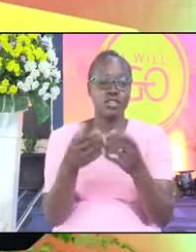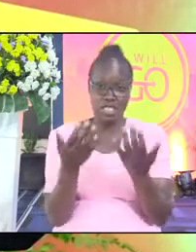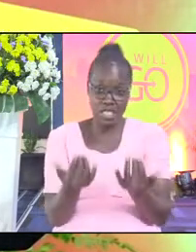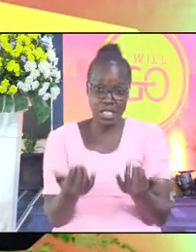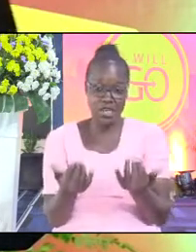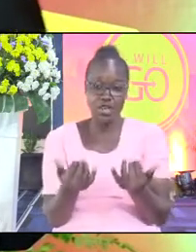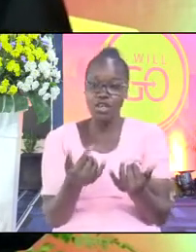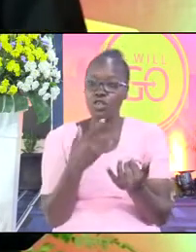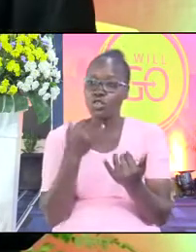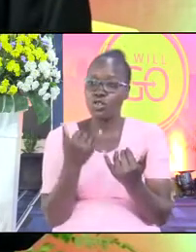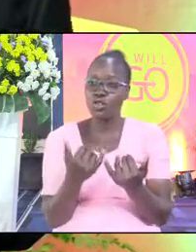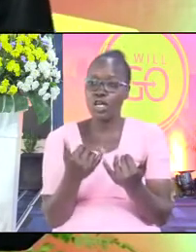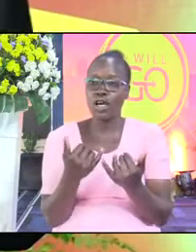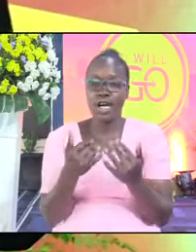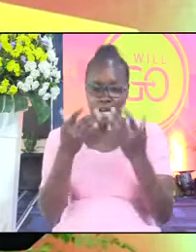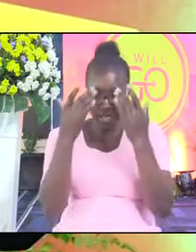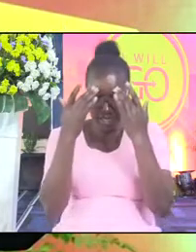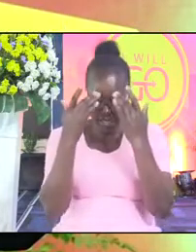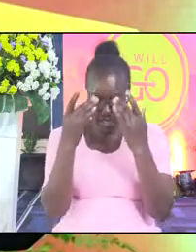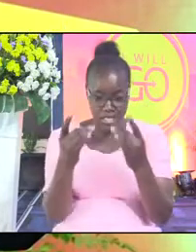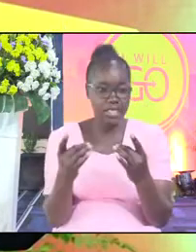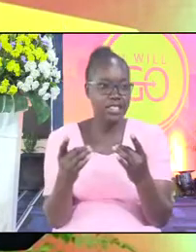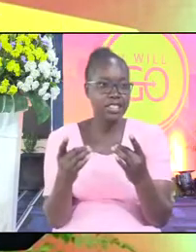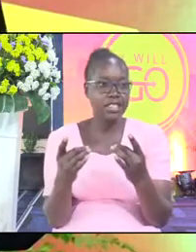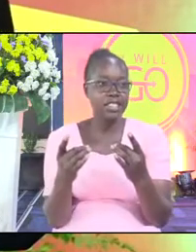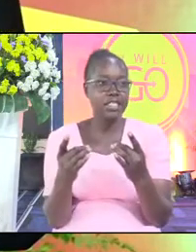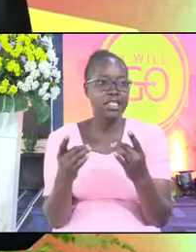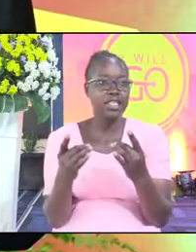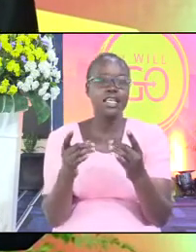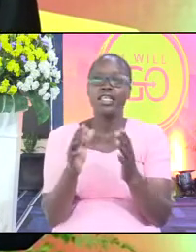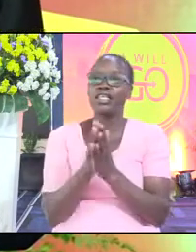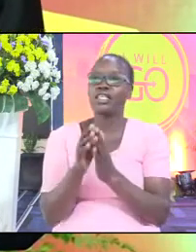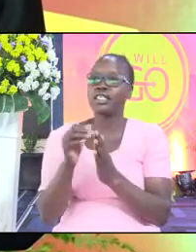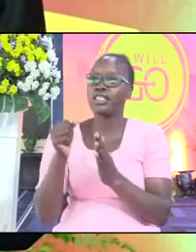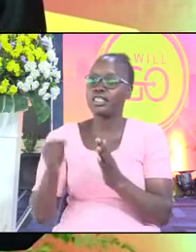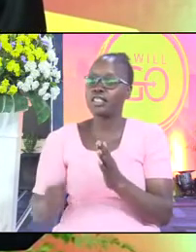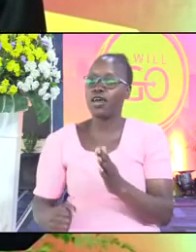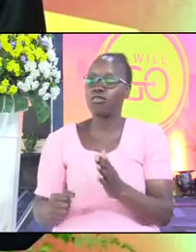So I am now residing in Johannesburg.